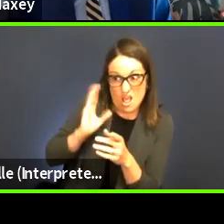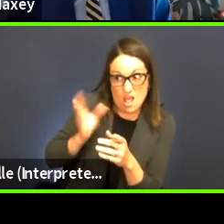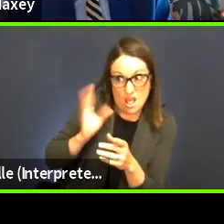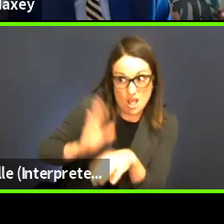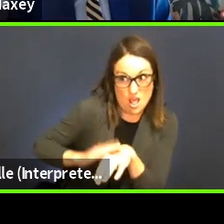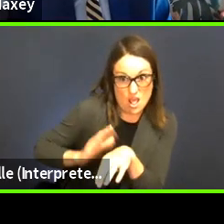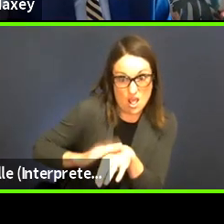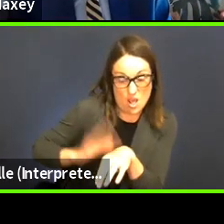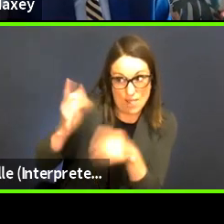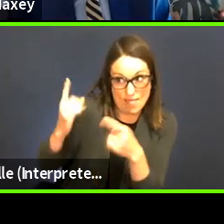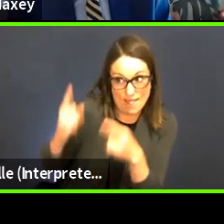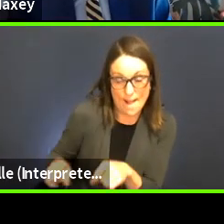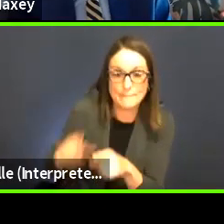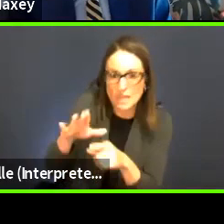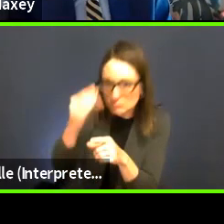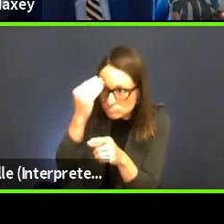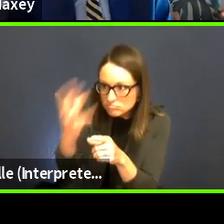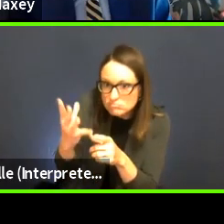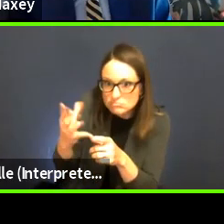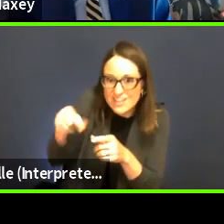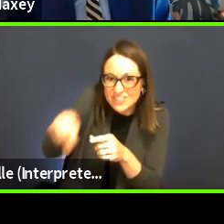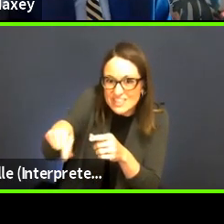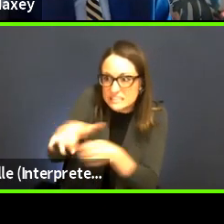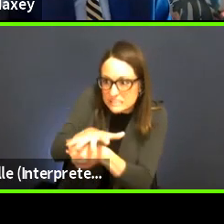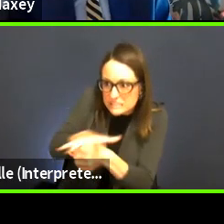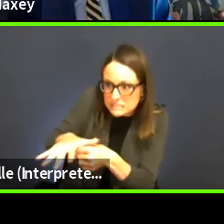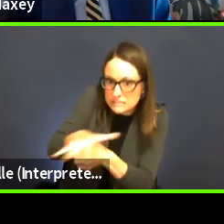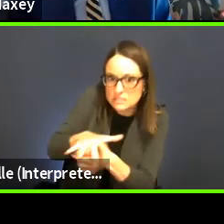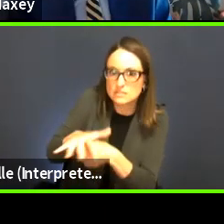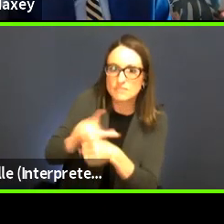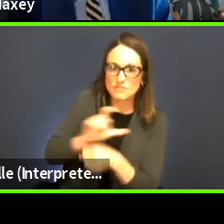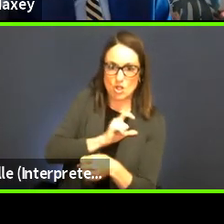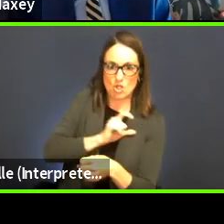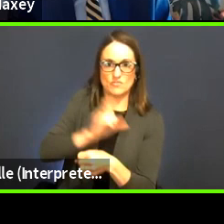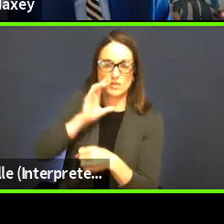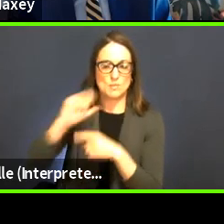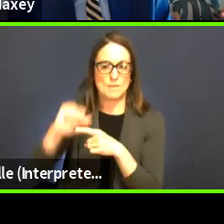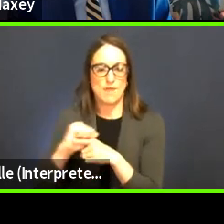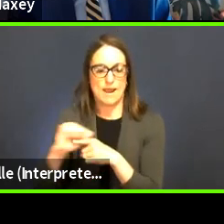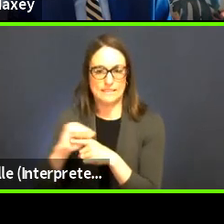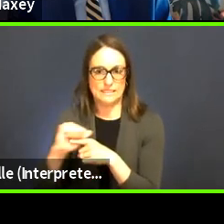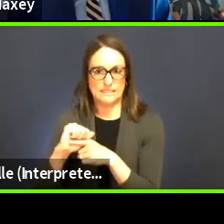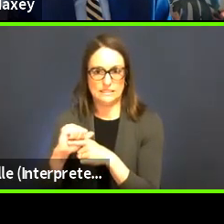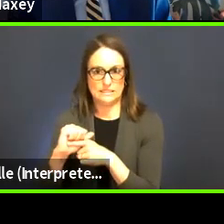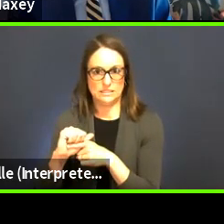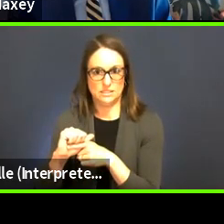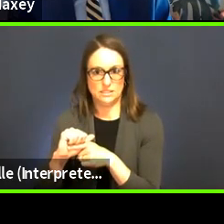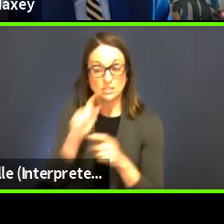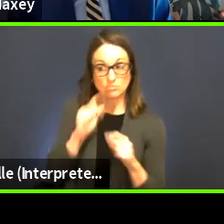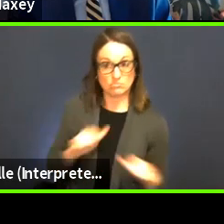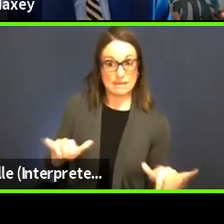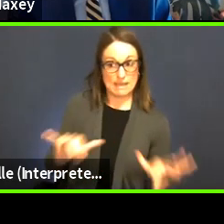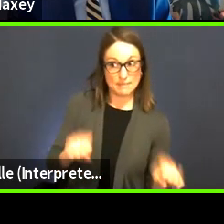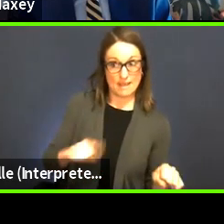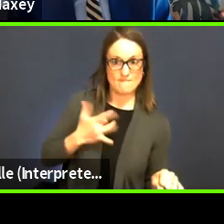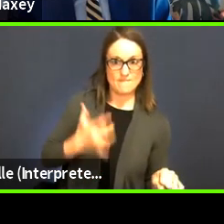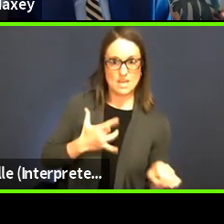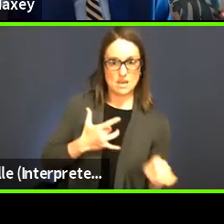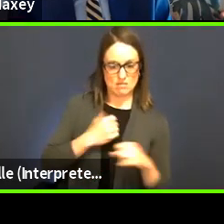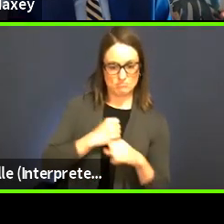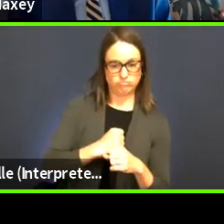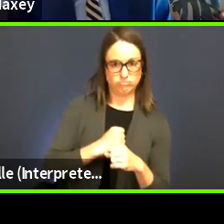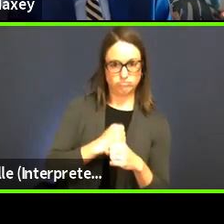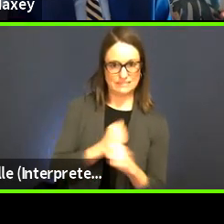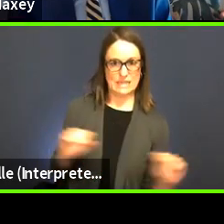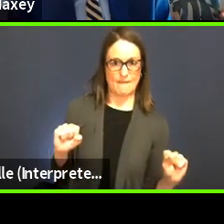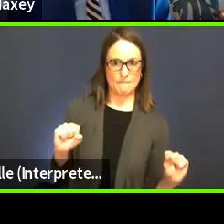space for law enforcement to practice and to do necessary things so that our campus community can feel safe and protected. And